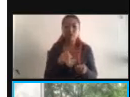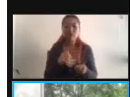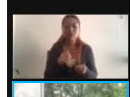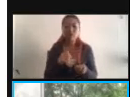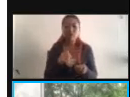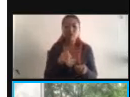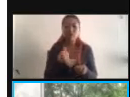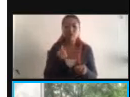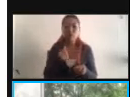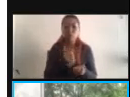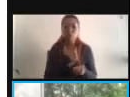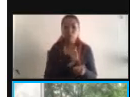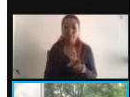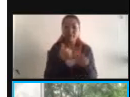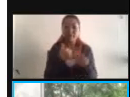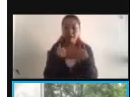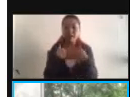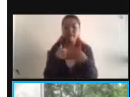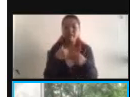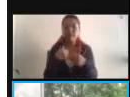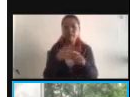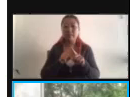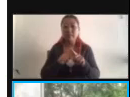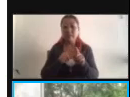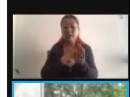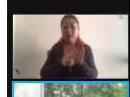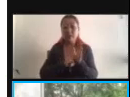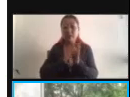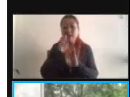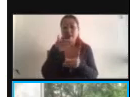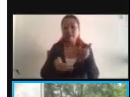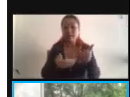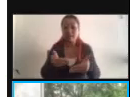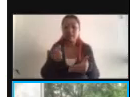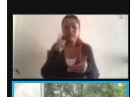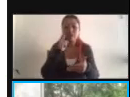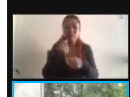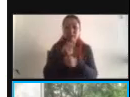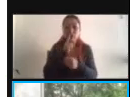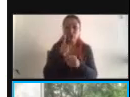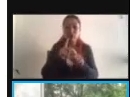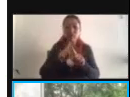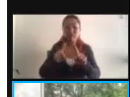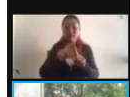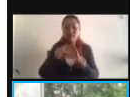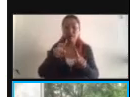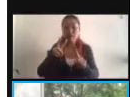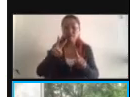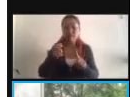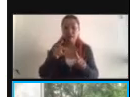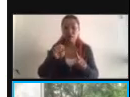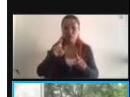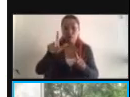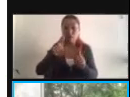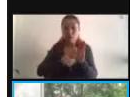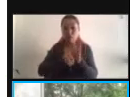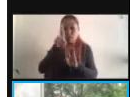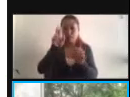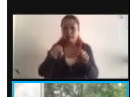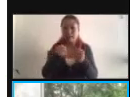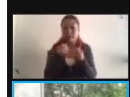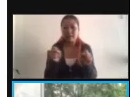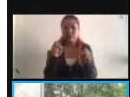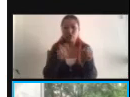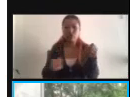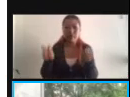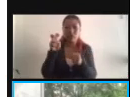tremendous advances in launching vehicles that are safe to travel. And with recent commercial